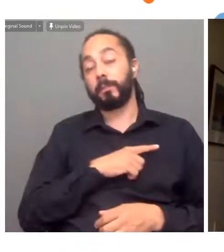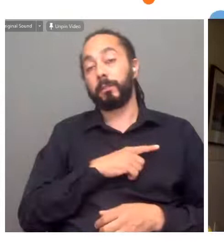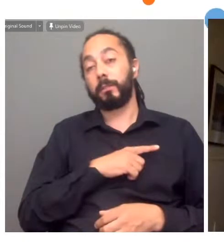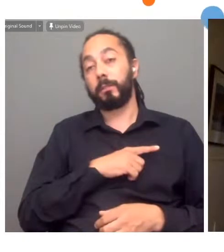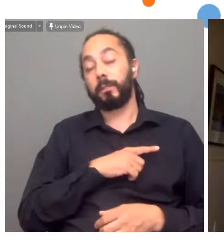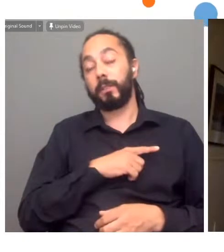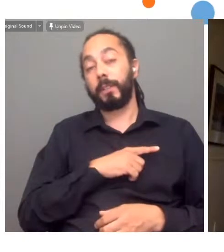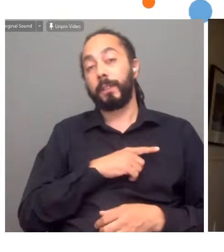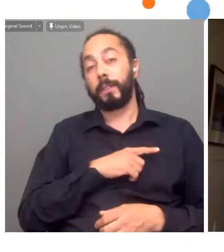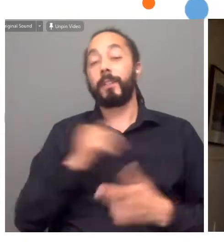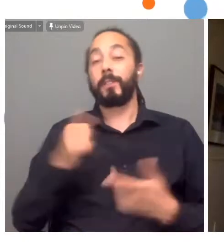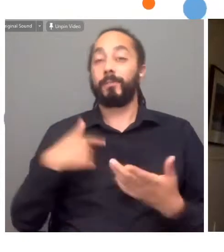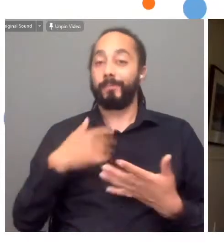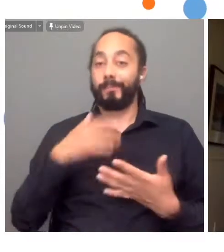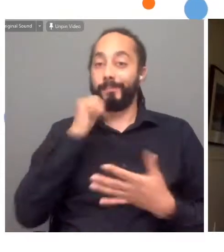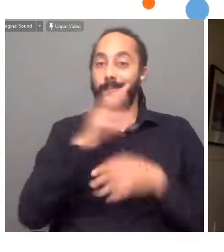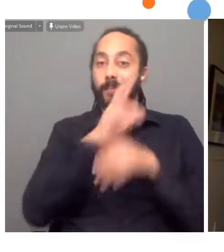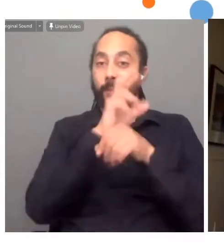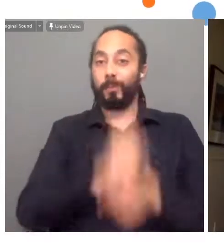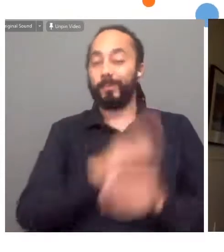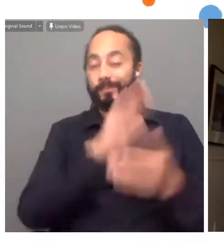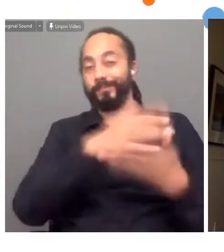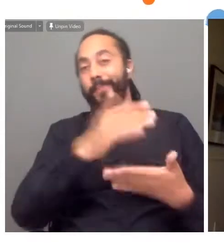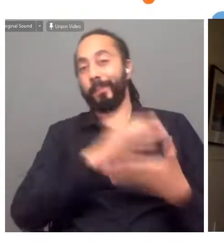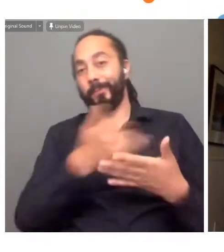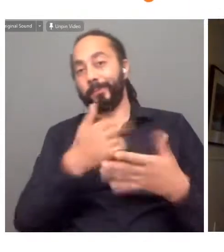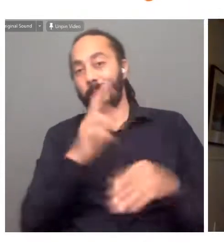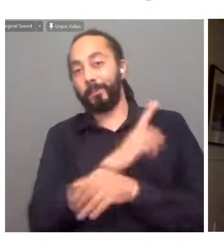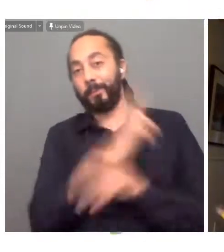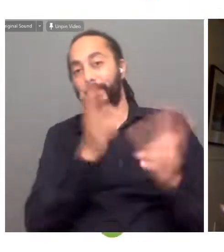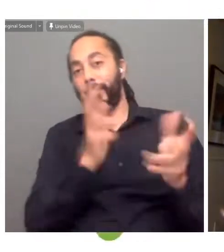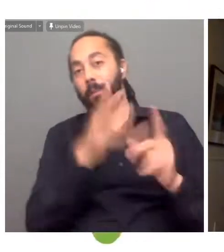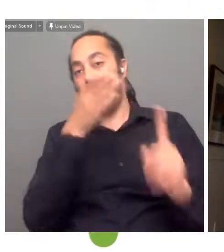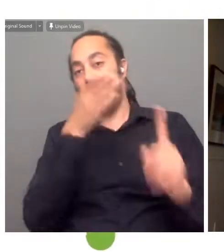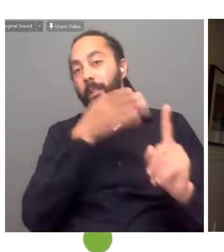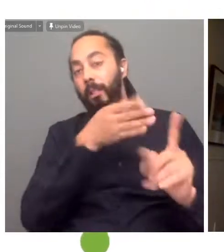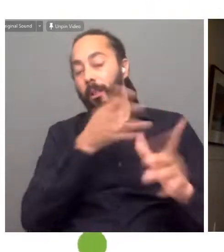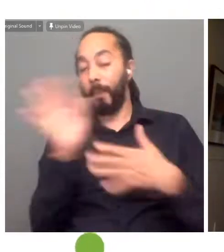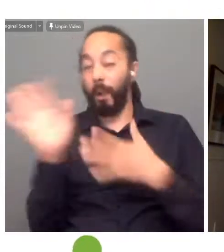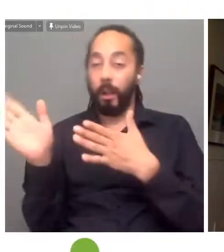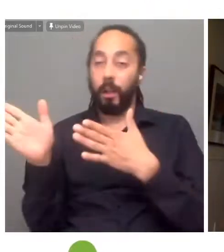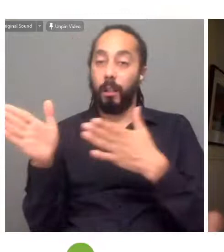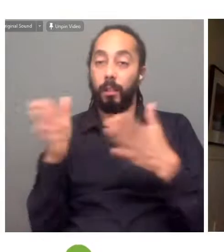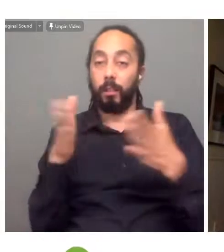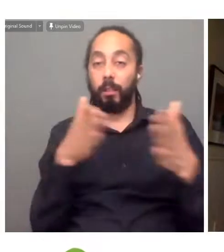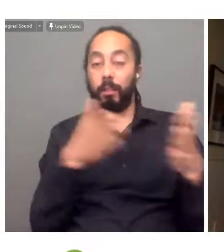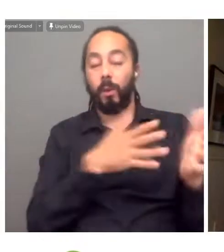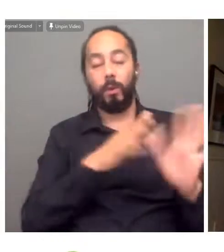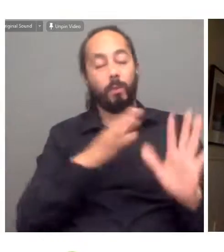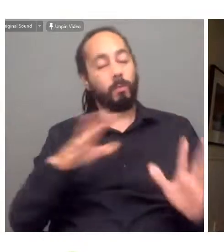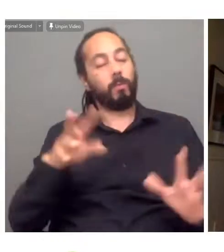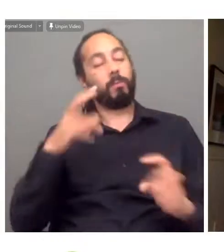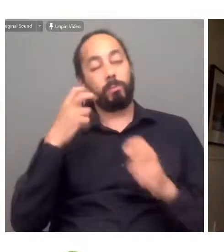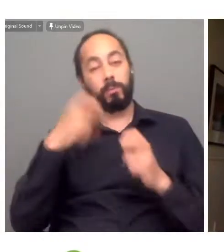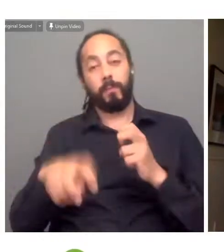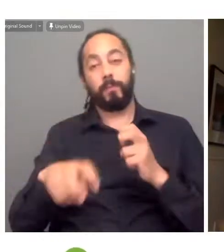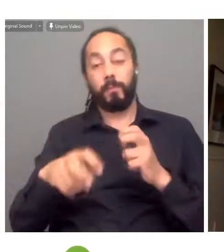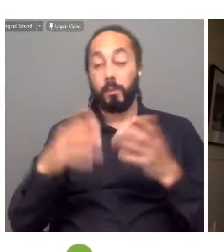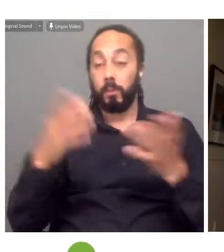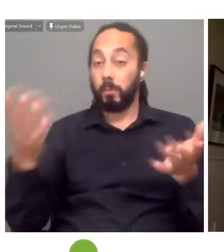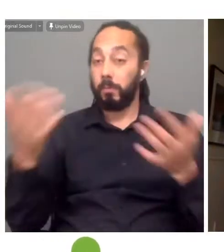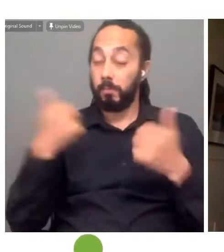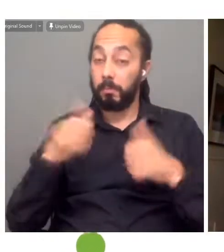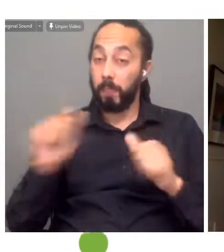beyond what we ever expected to be doing. Do you see how that could be supported financially in